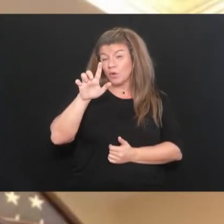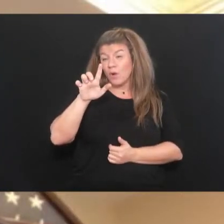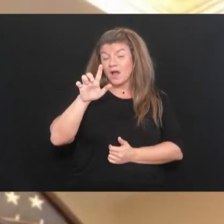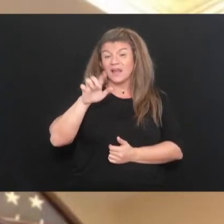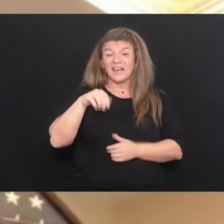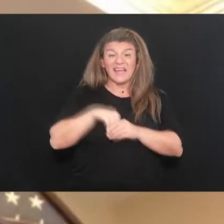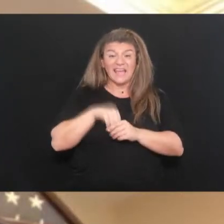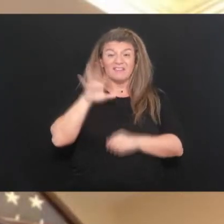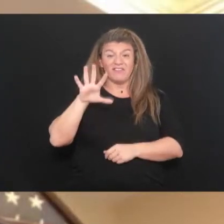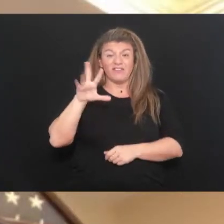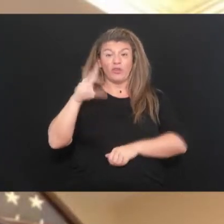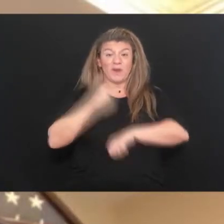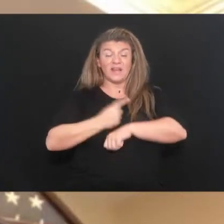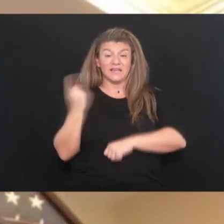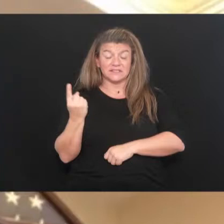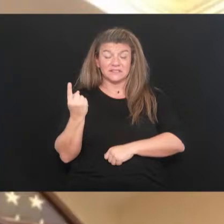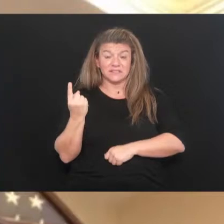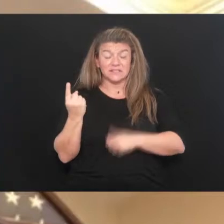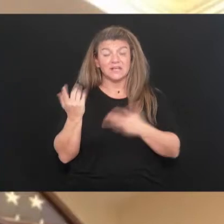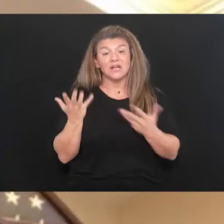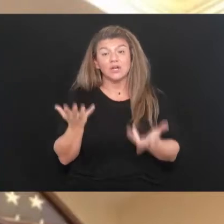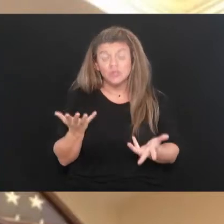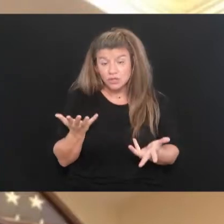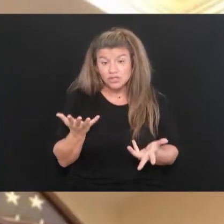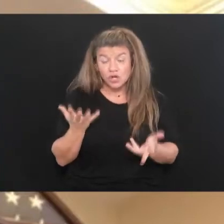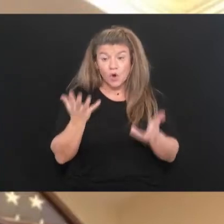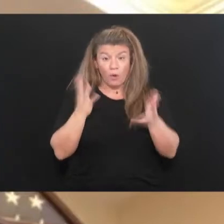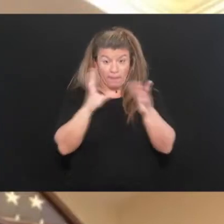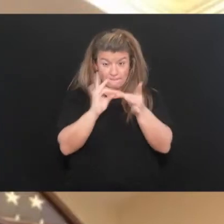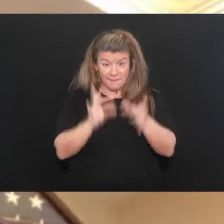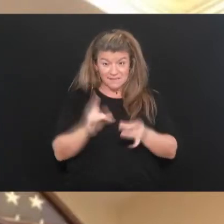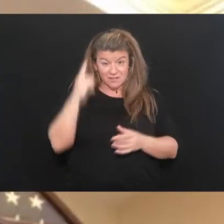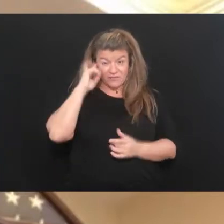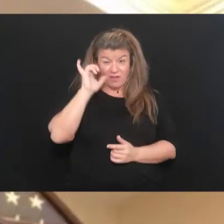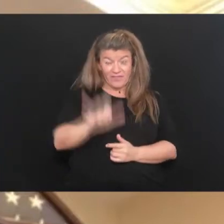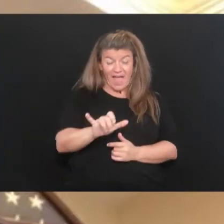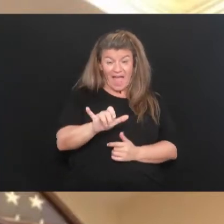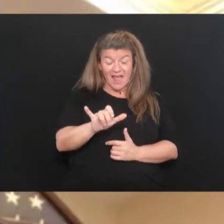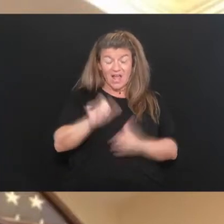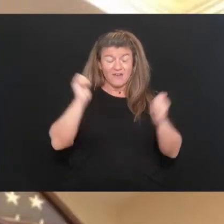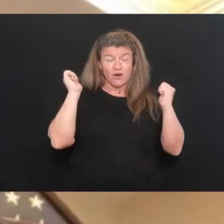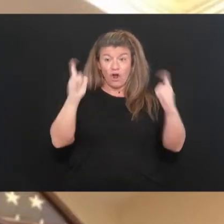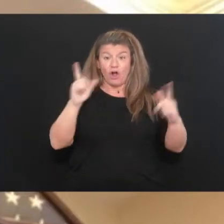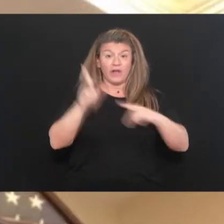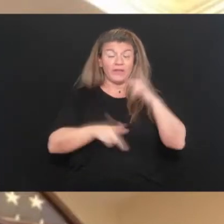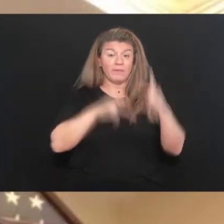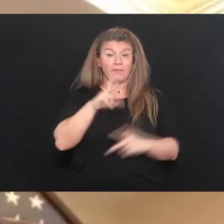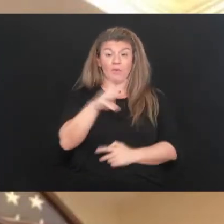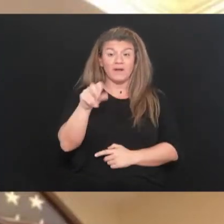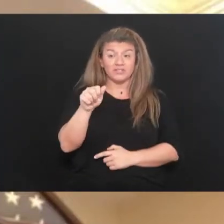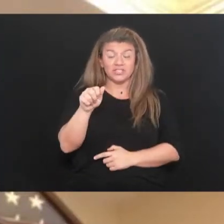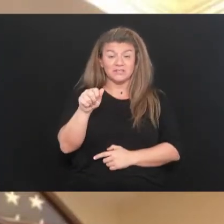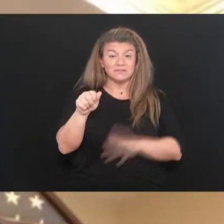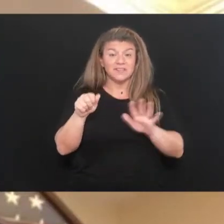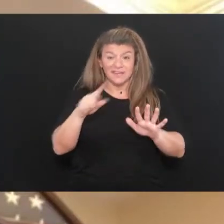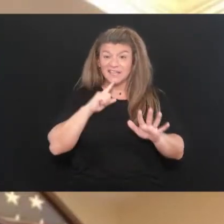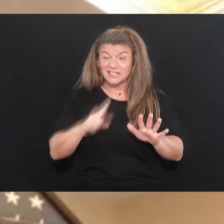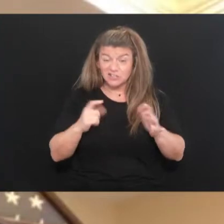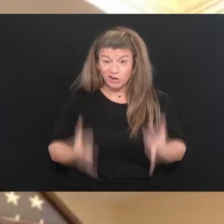53 days. So the bottom line message, strategic message to all of West Virginia is